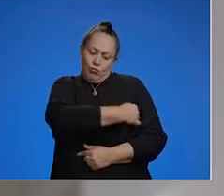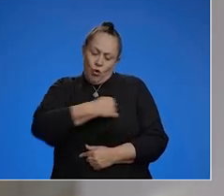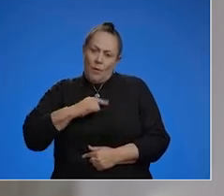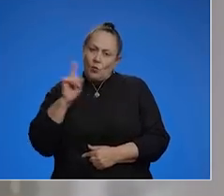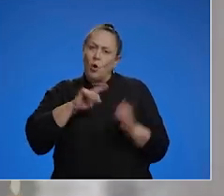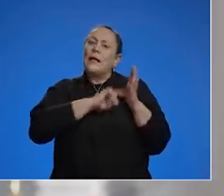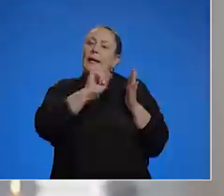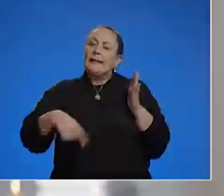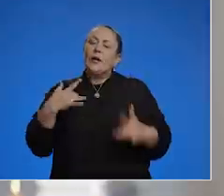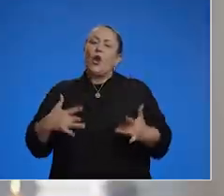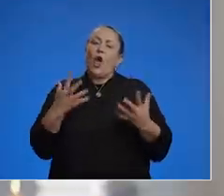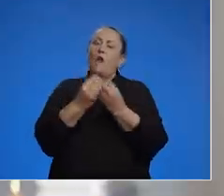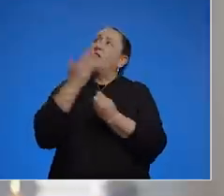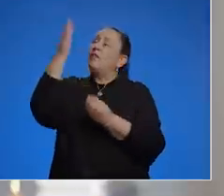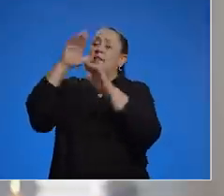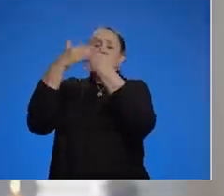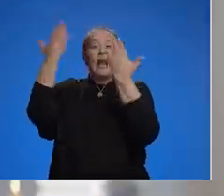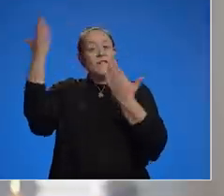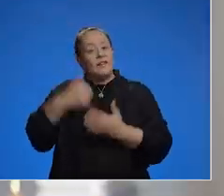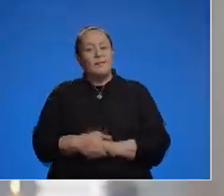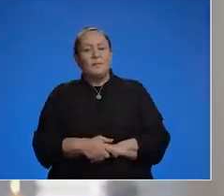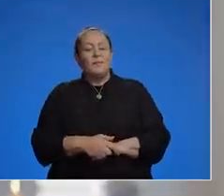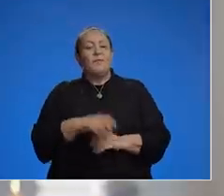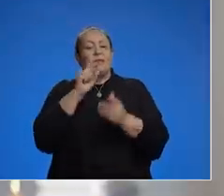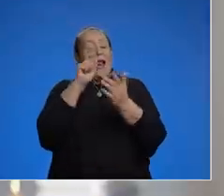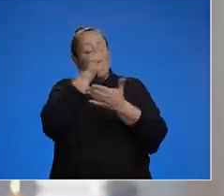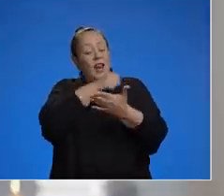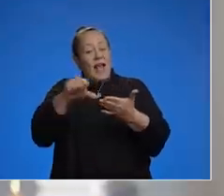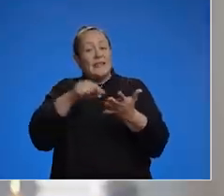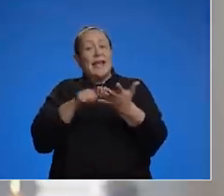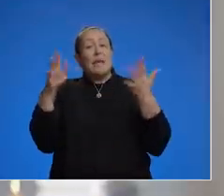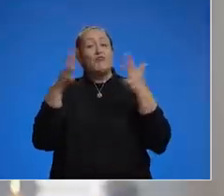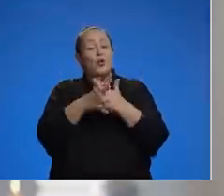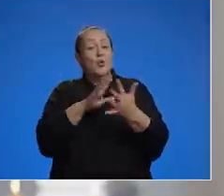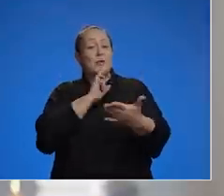life. The letters of the Hebrews speaks